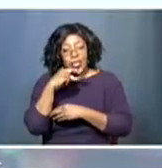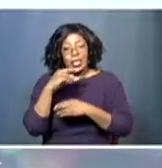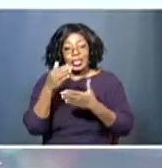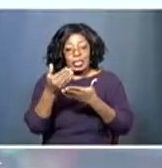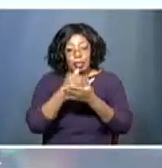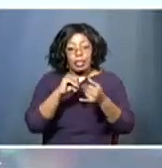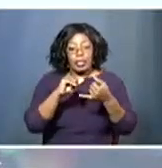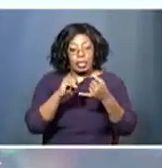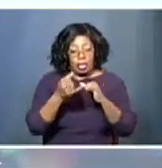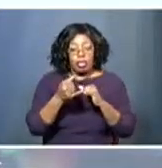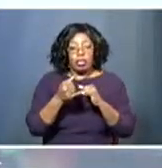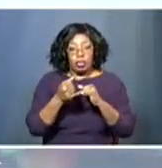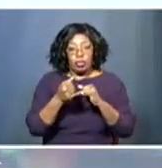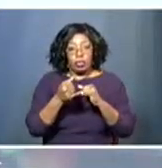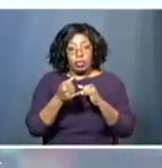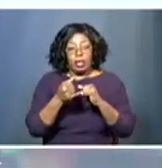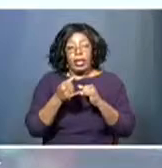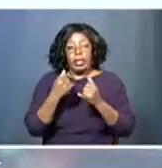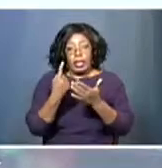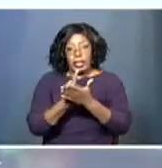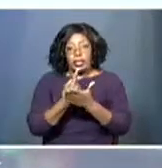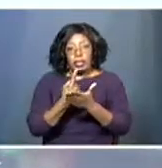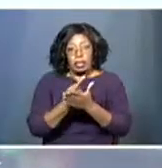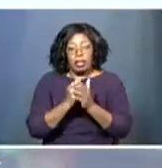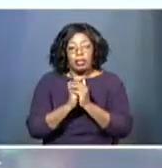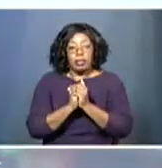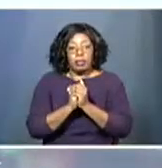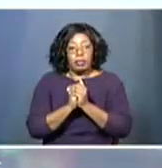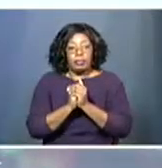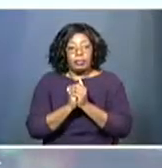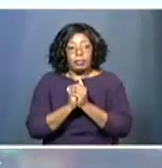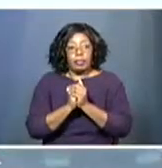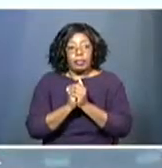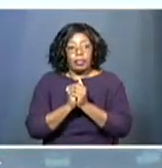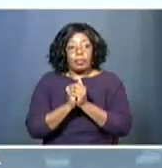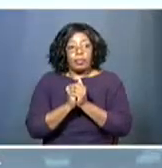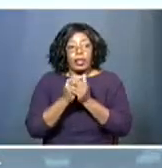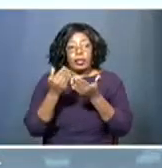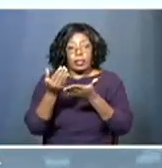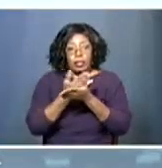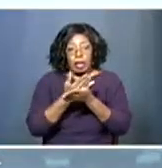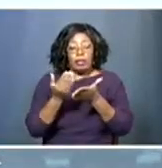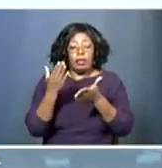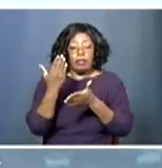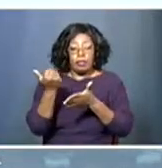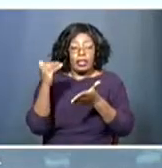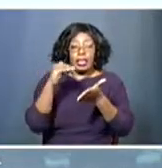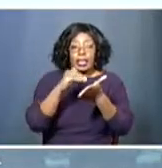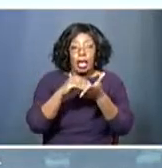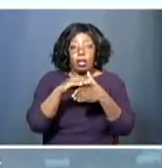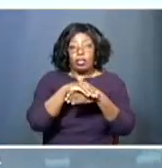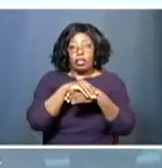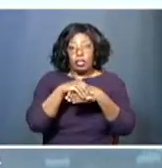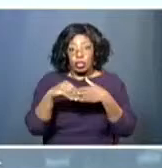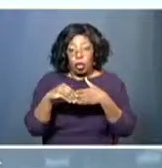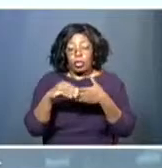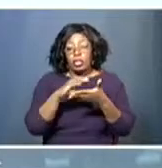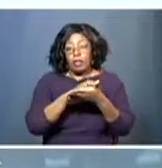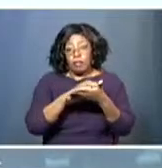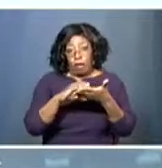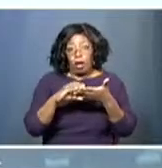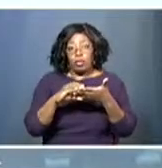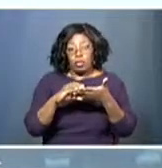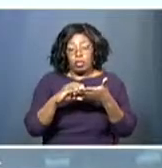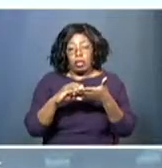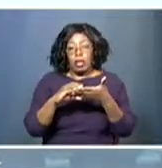issues farmers raised. AML Foods distributed some $50,000 in food vouchers to its customers in New